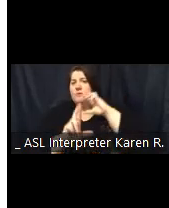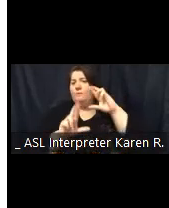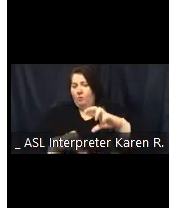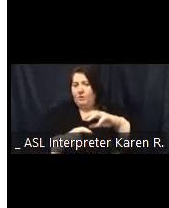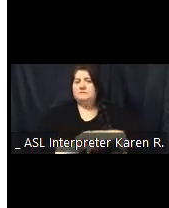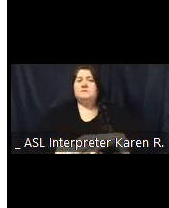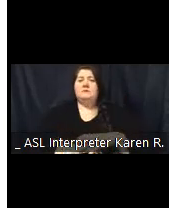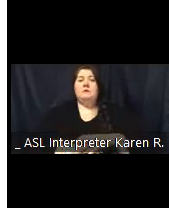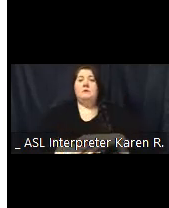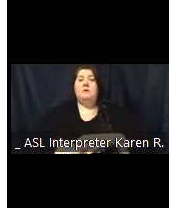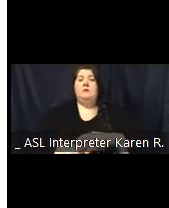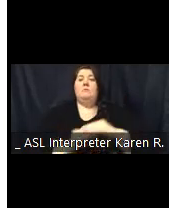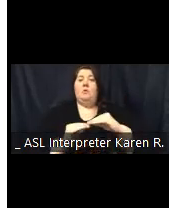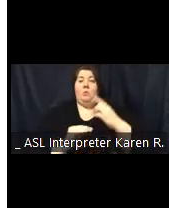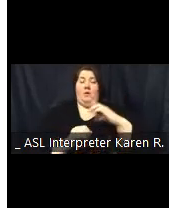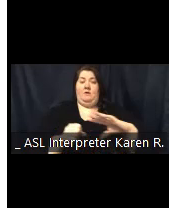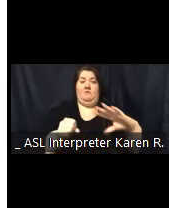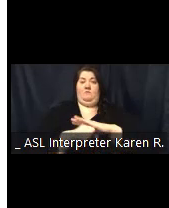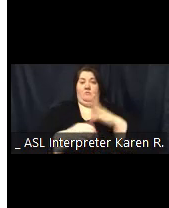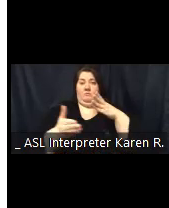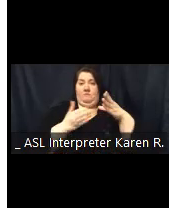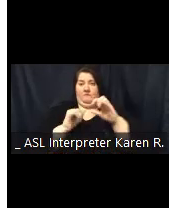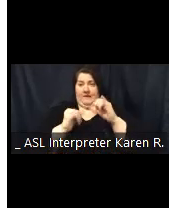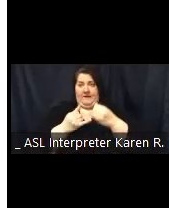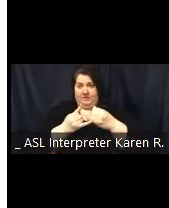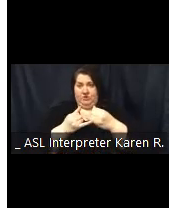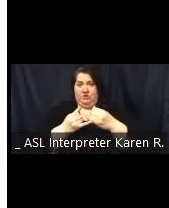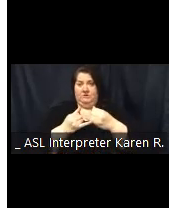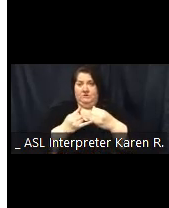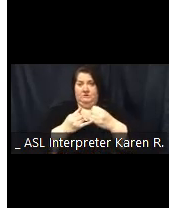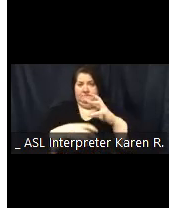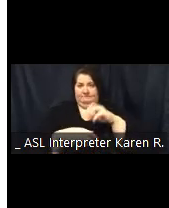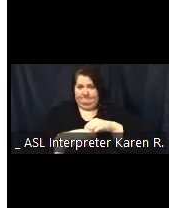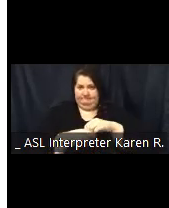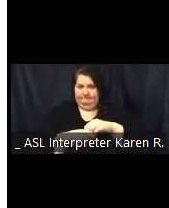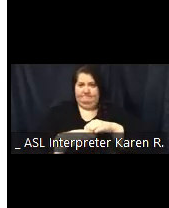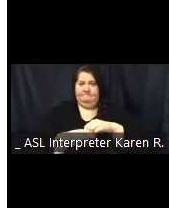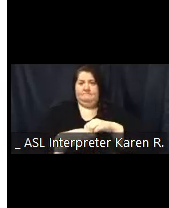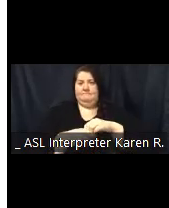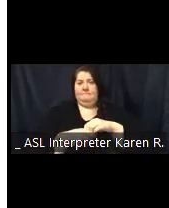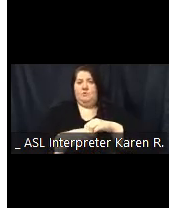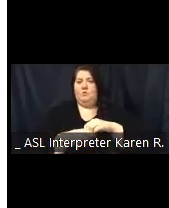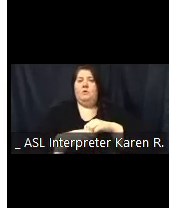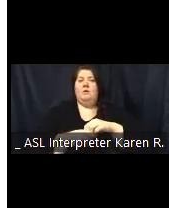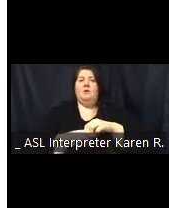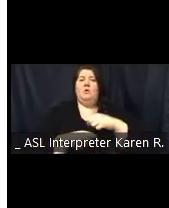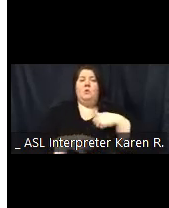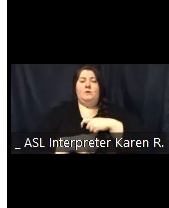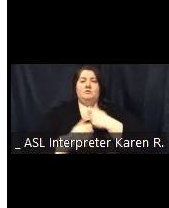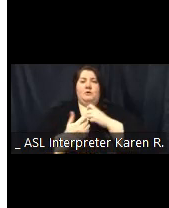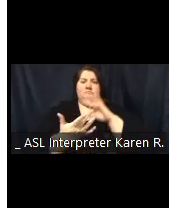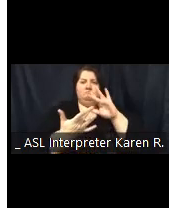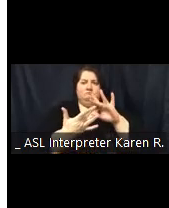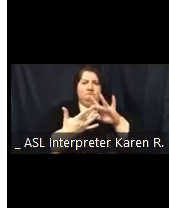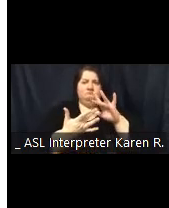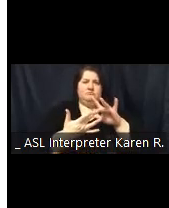If more than one full service agency is in a catchment area for a family, Within Reach typically contacts a family